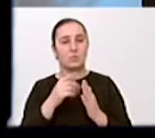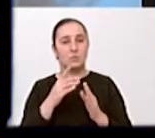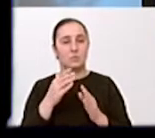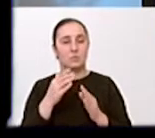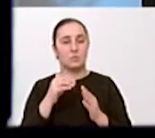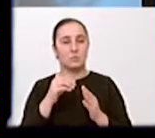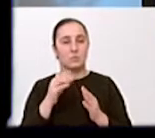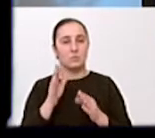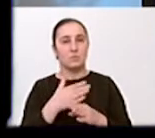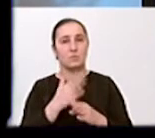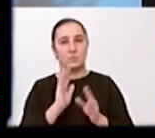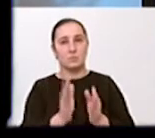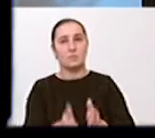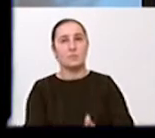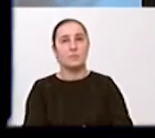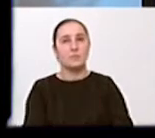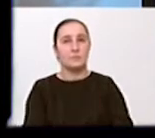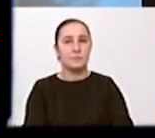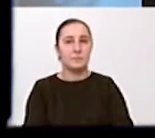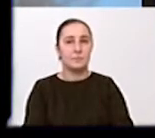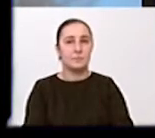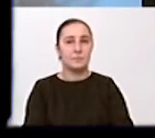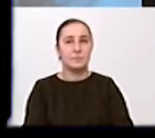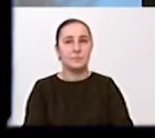tashlaymiz. Demak,